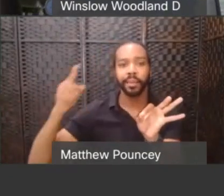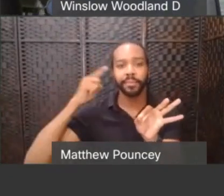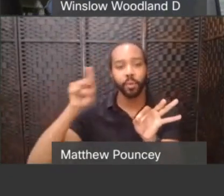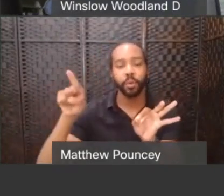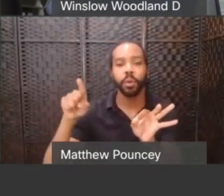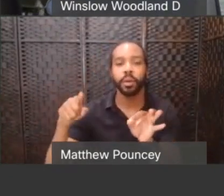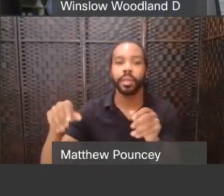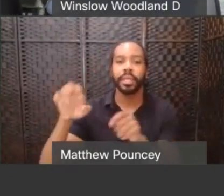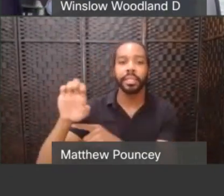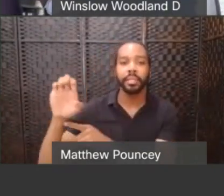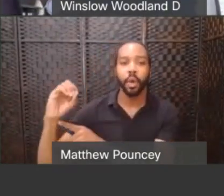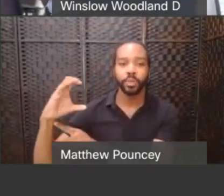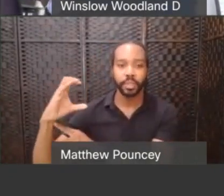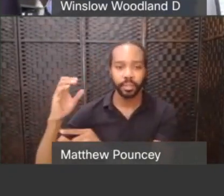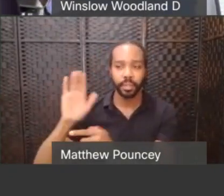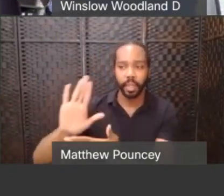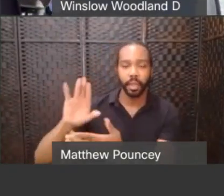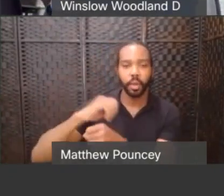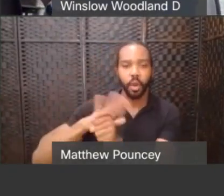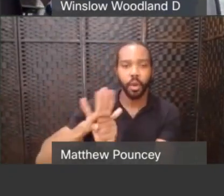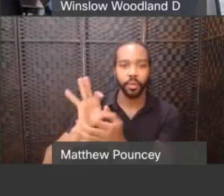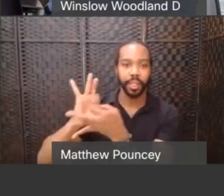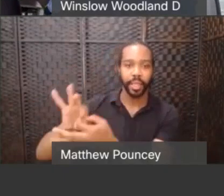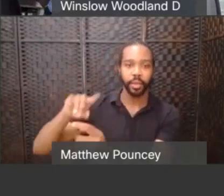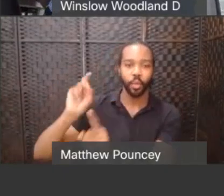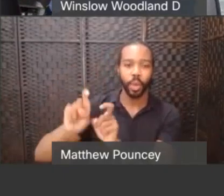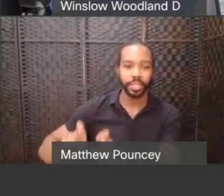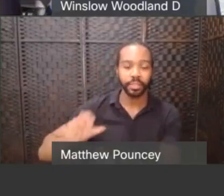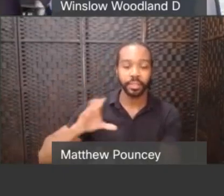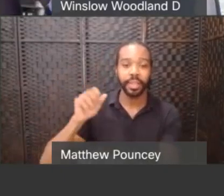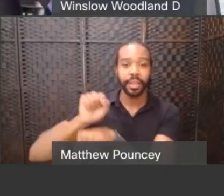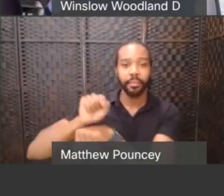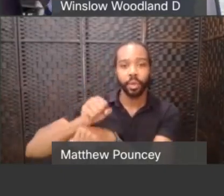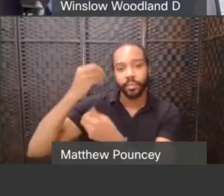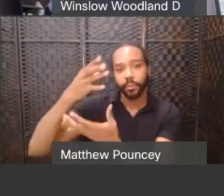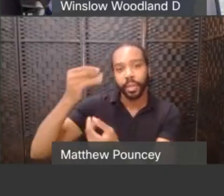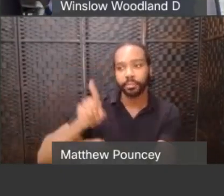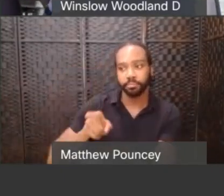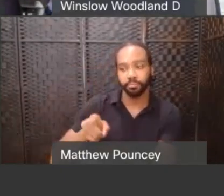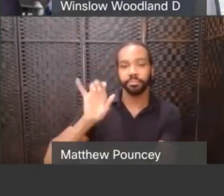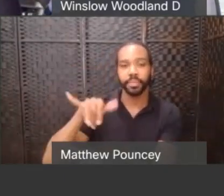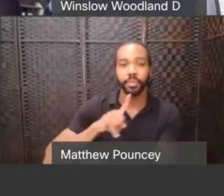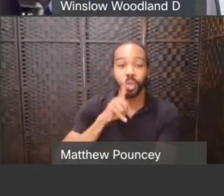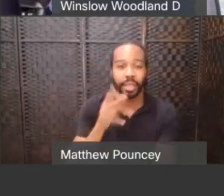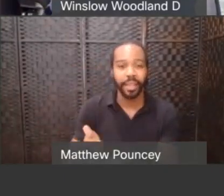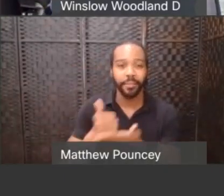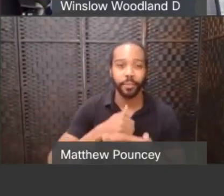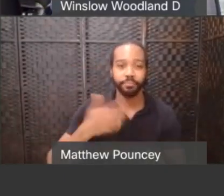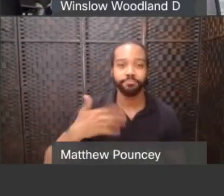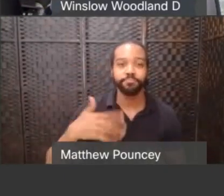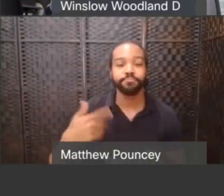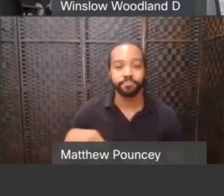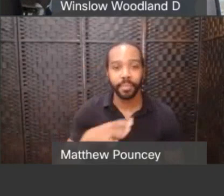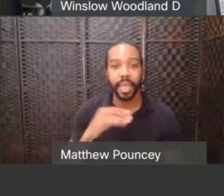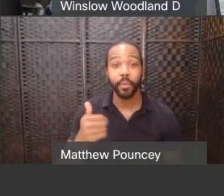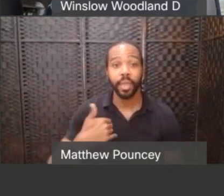Commission's COVID-related questions and employees. Very helpful. And we